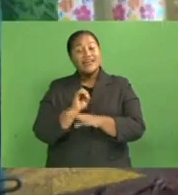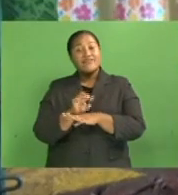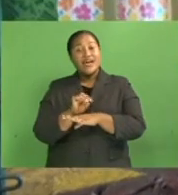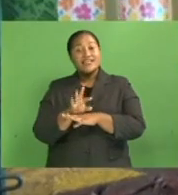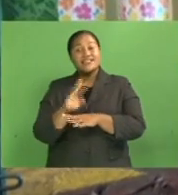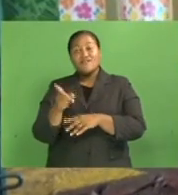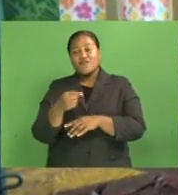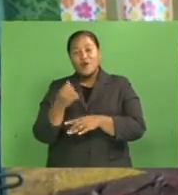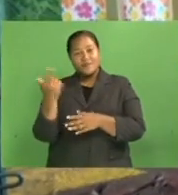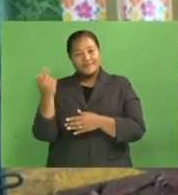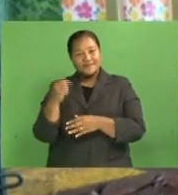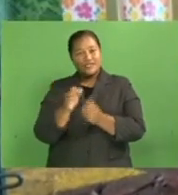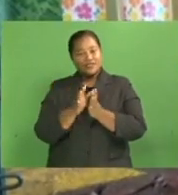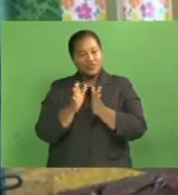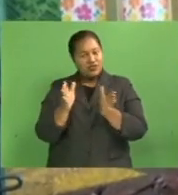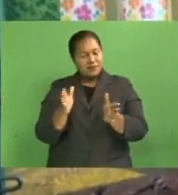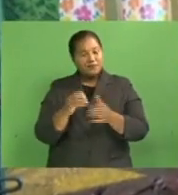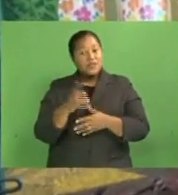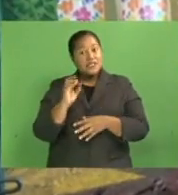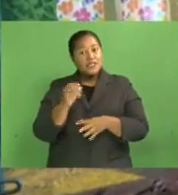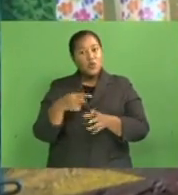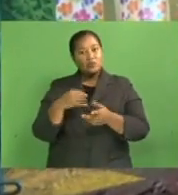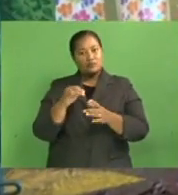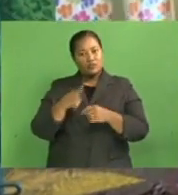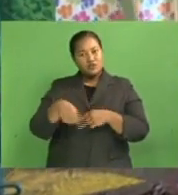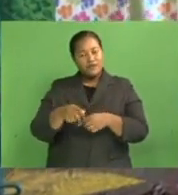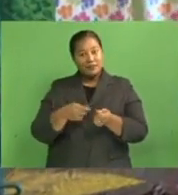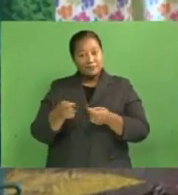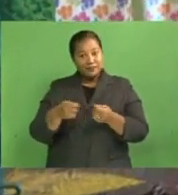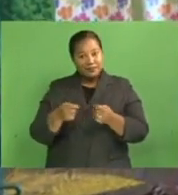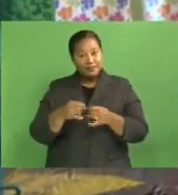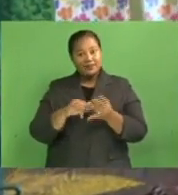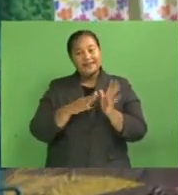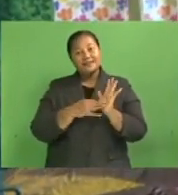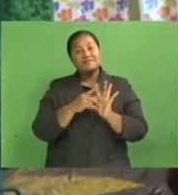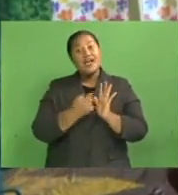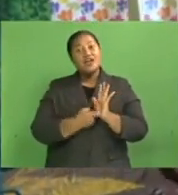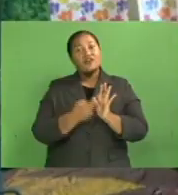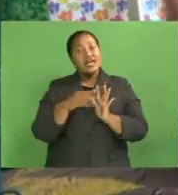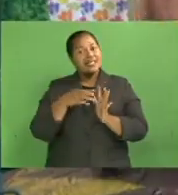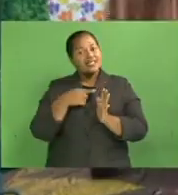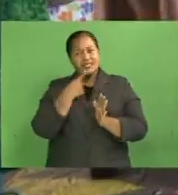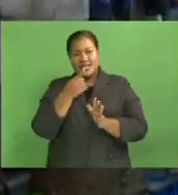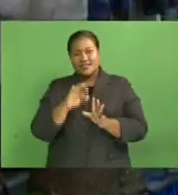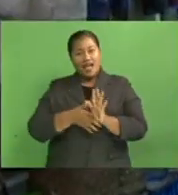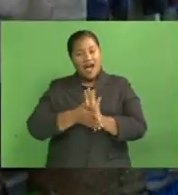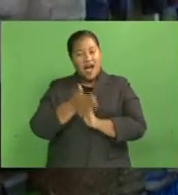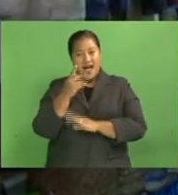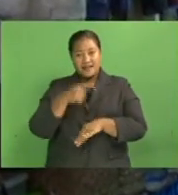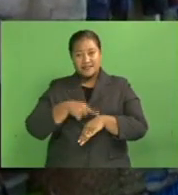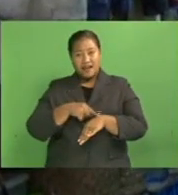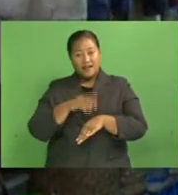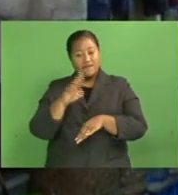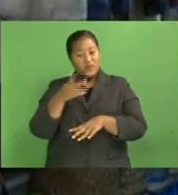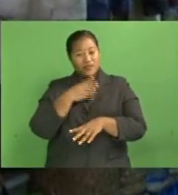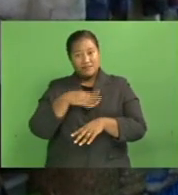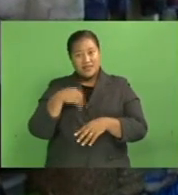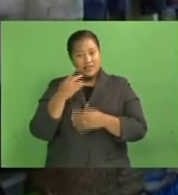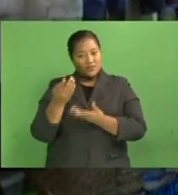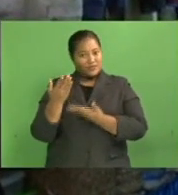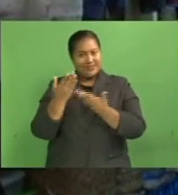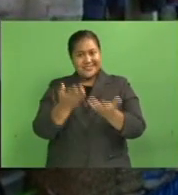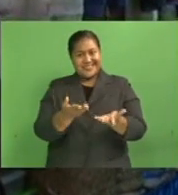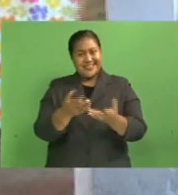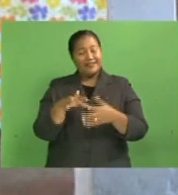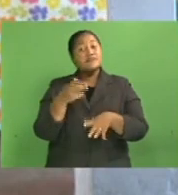General. Supermarket handicraft operator Marisa Wea says it's high time for the ministry to impose a regulated